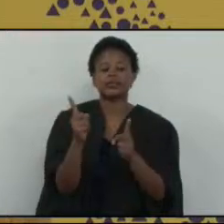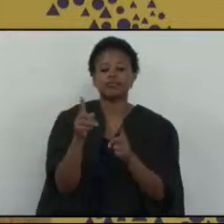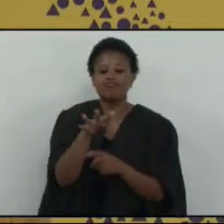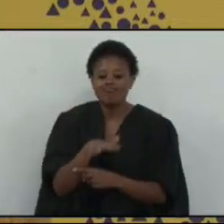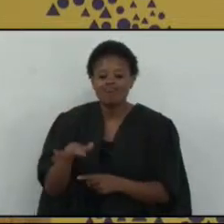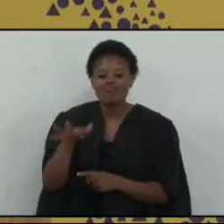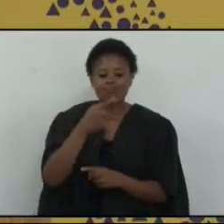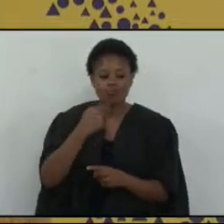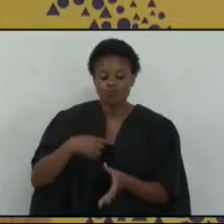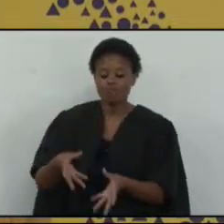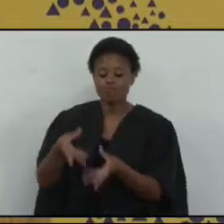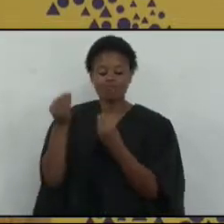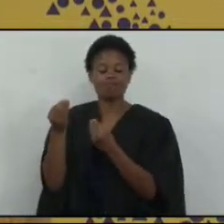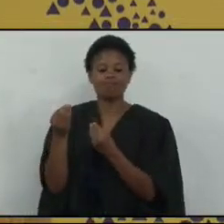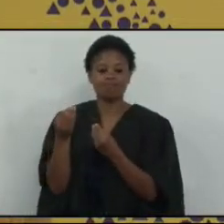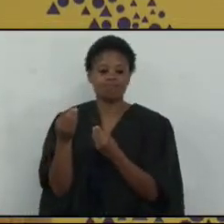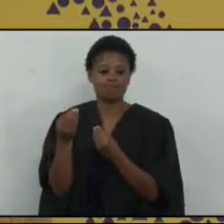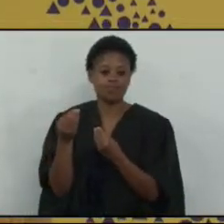spaces that we occupy?